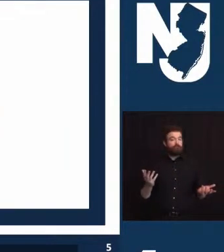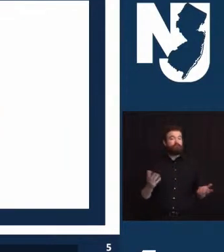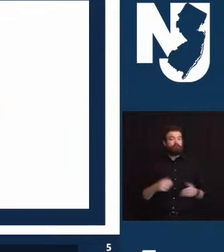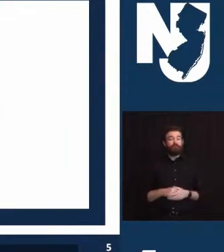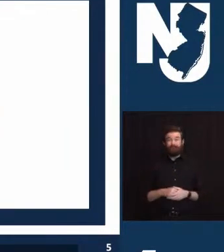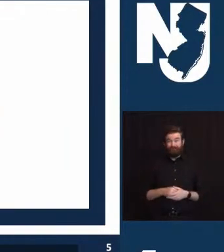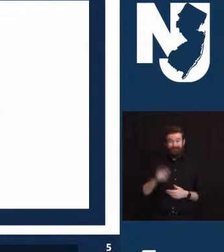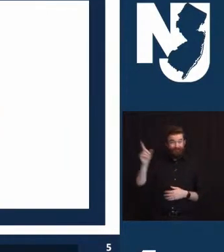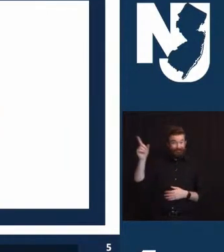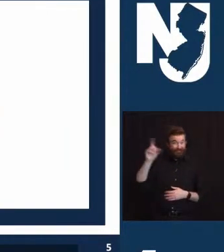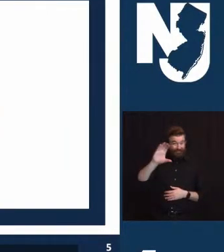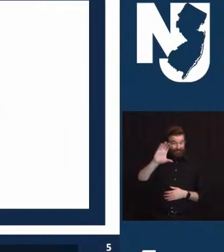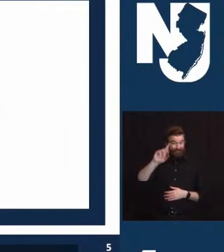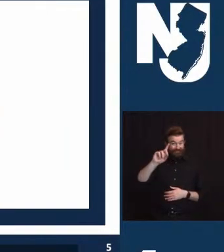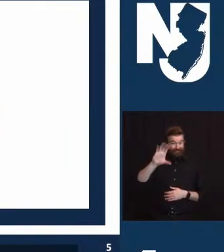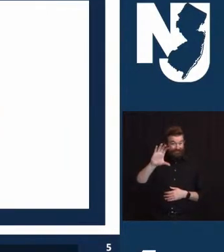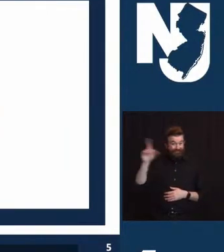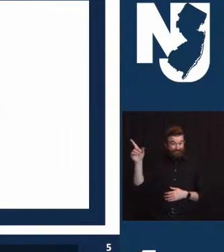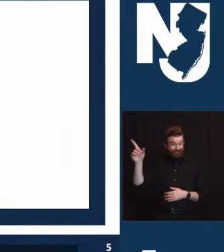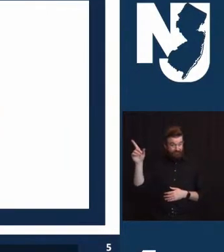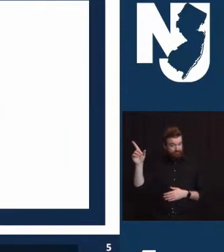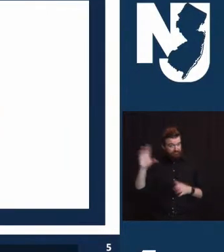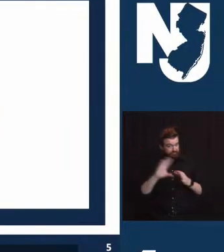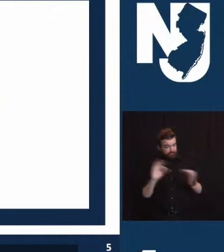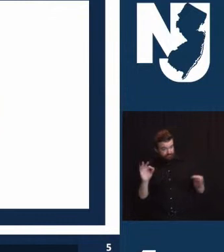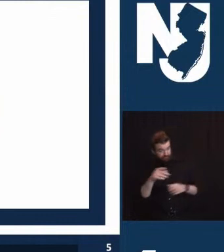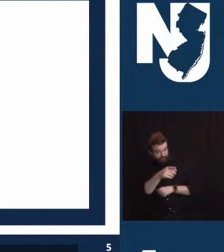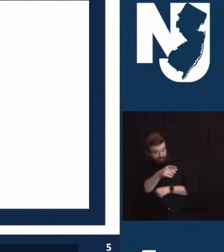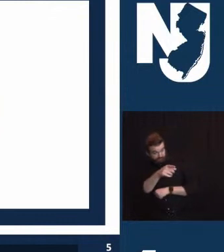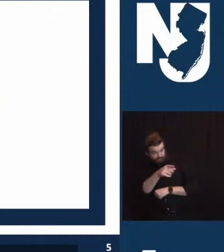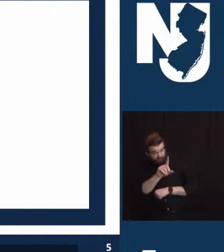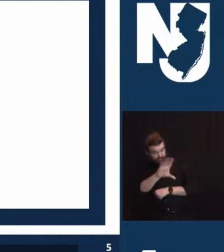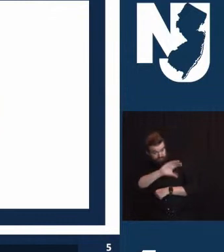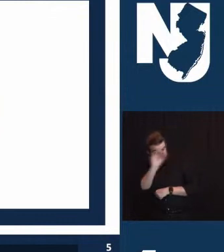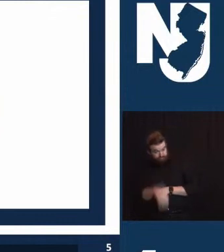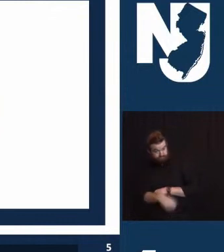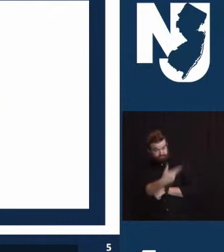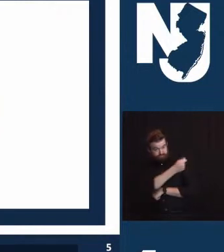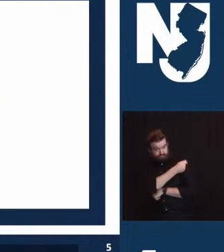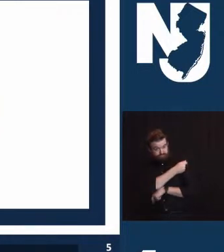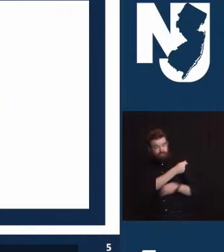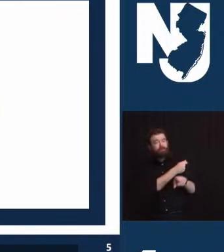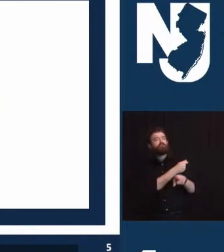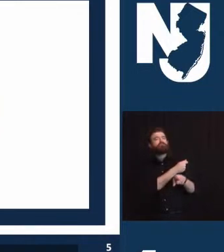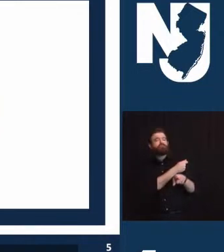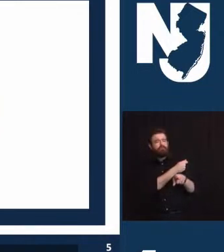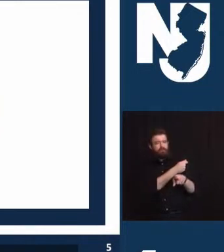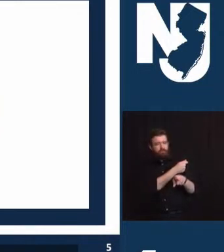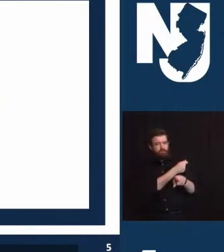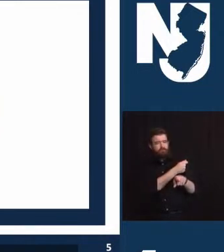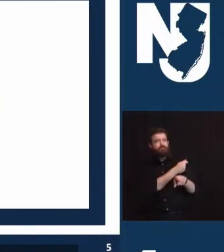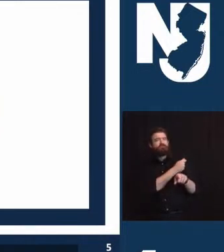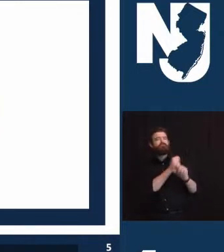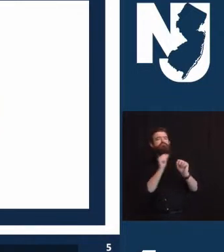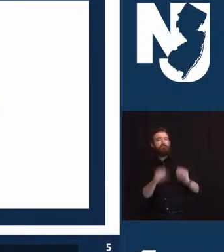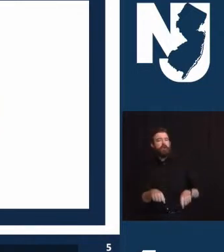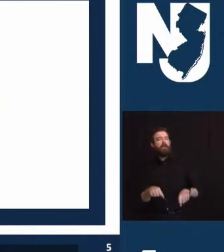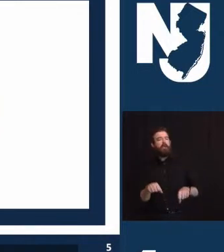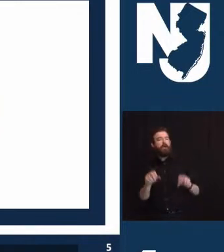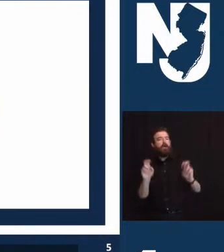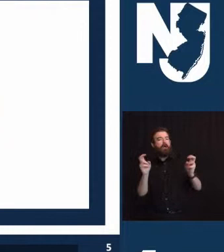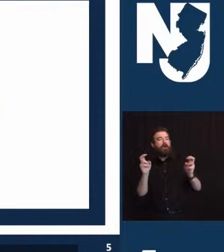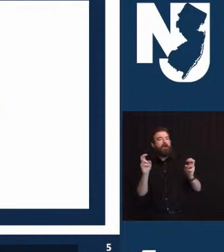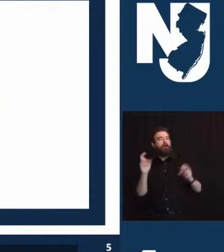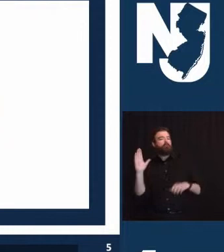fully vaccinated people are much safer to engage in everyday life than unvaccinated people. This